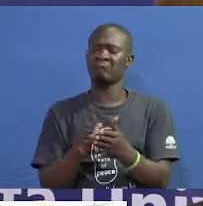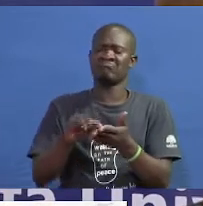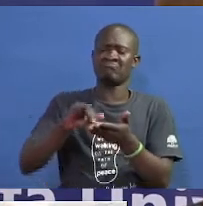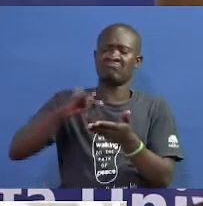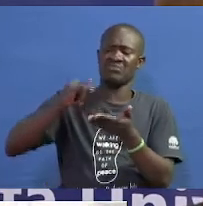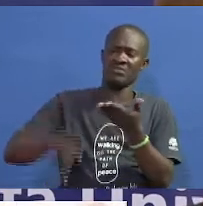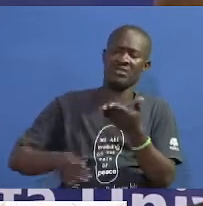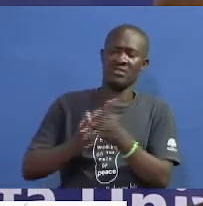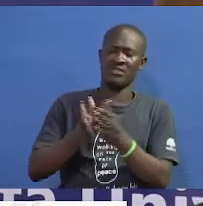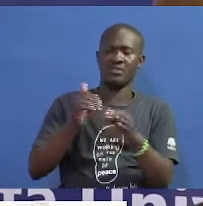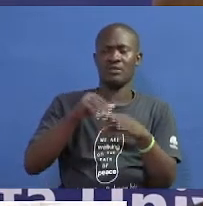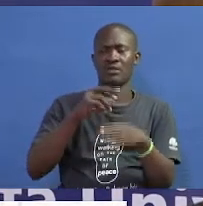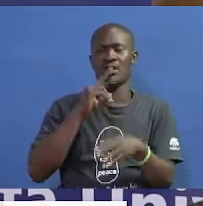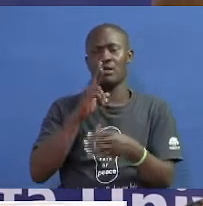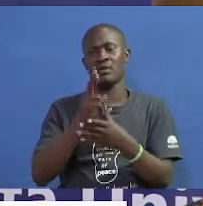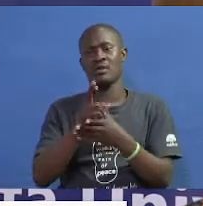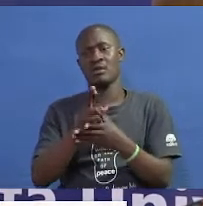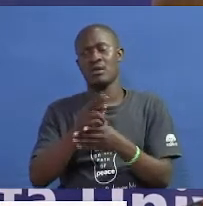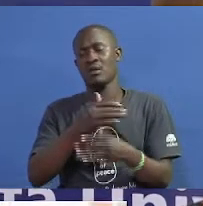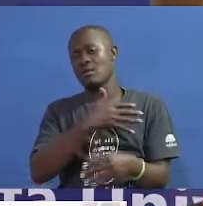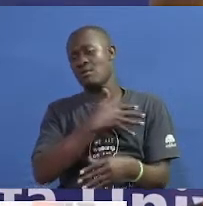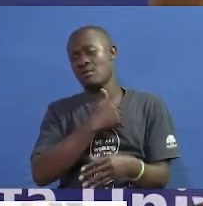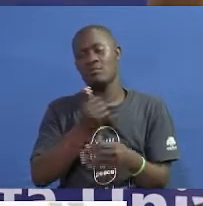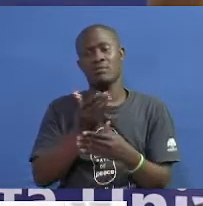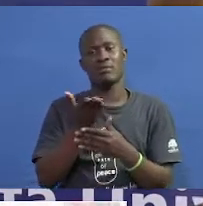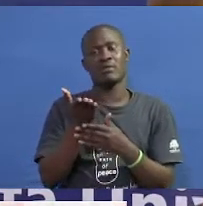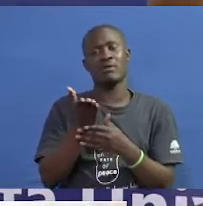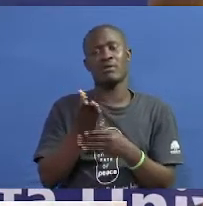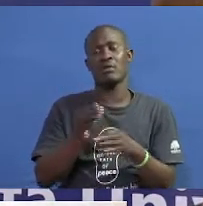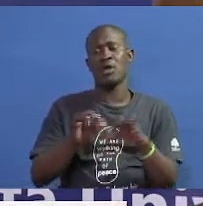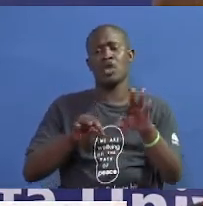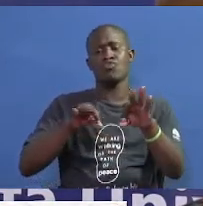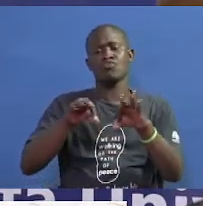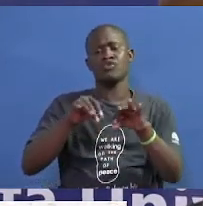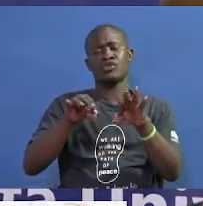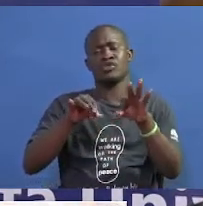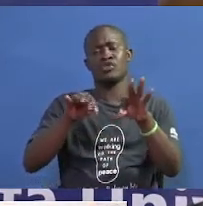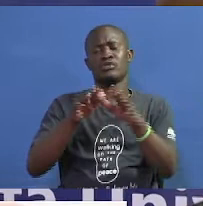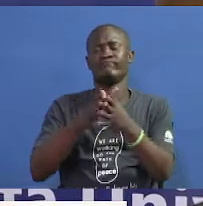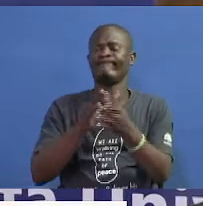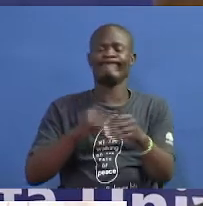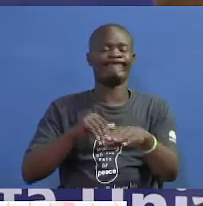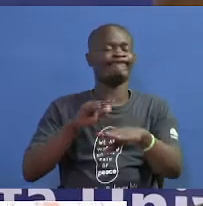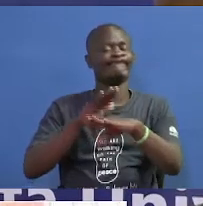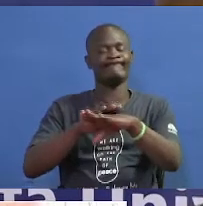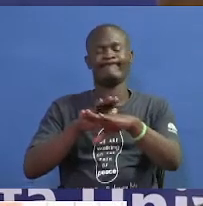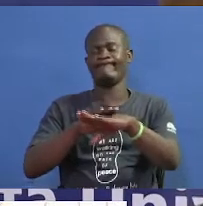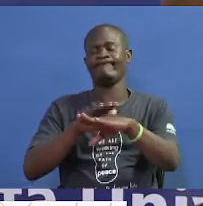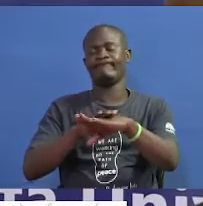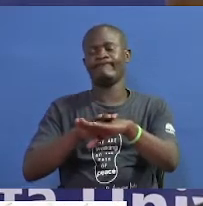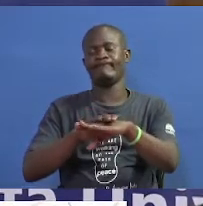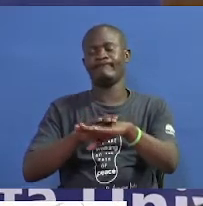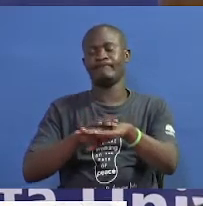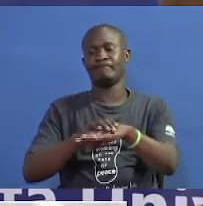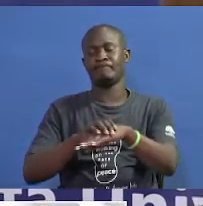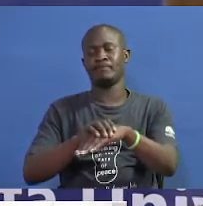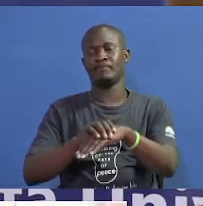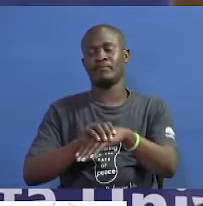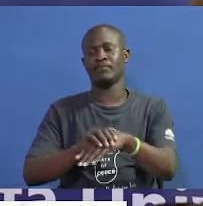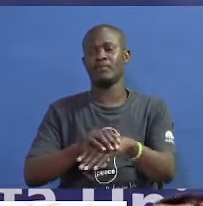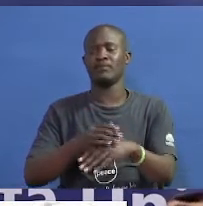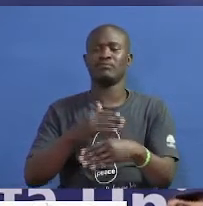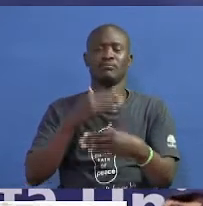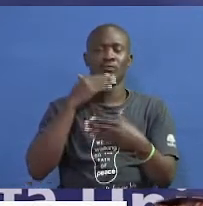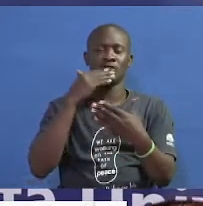what other ultrasounds are, and their quality is still very, very good. So that's their innovation.